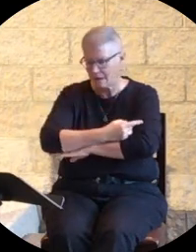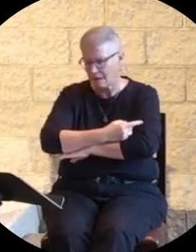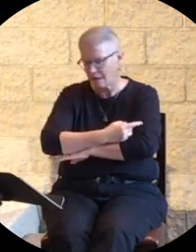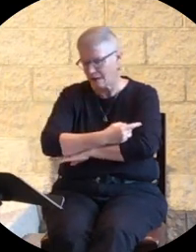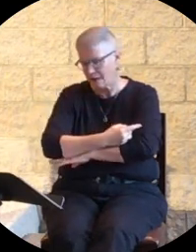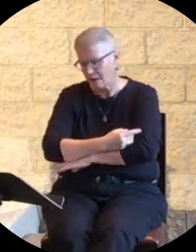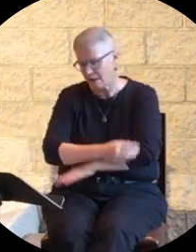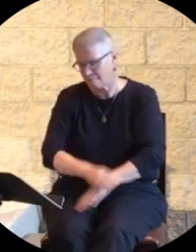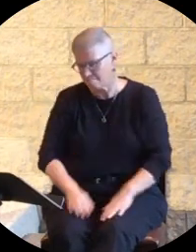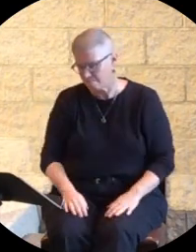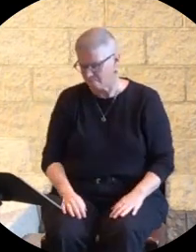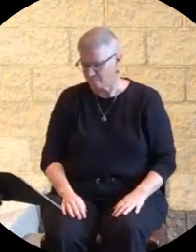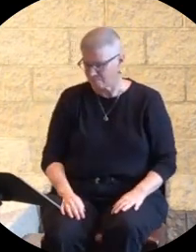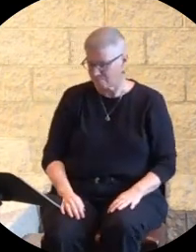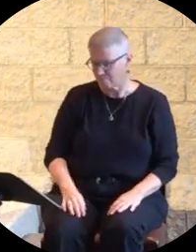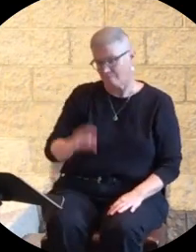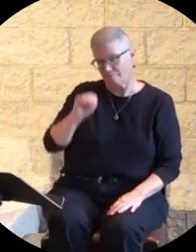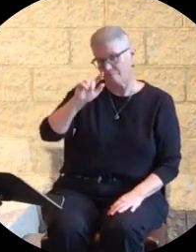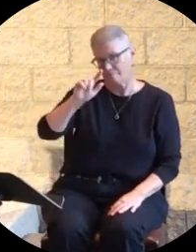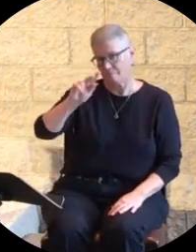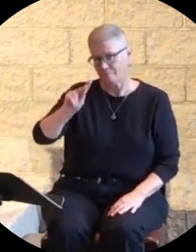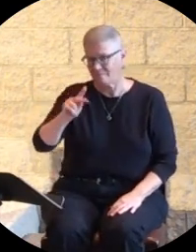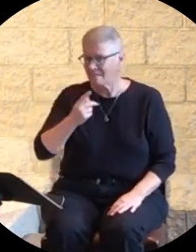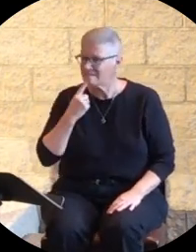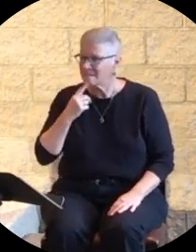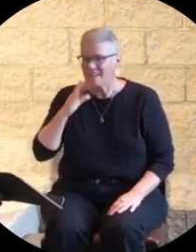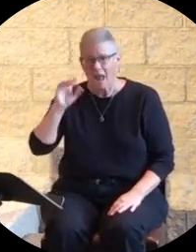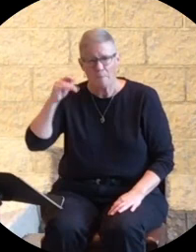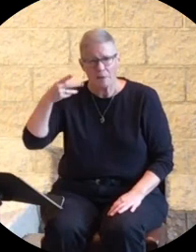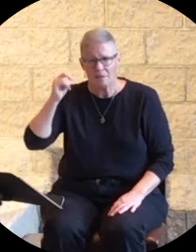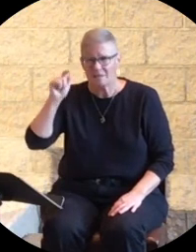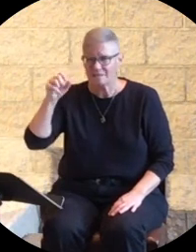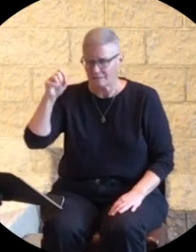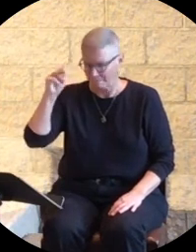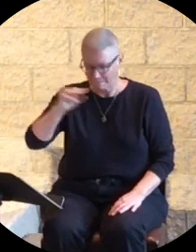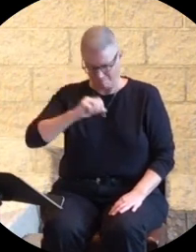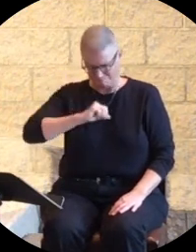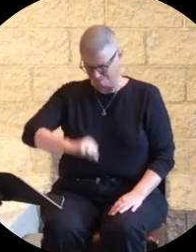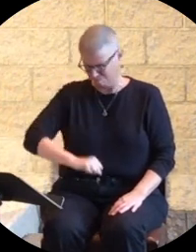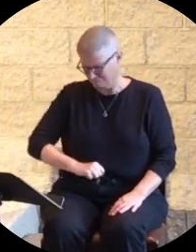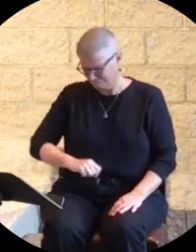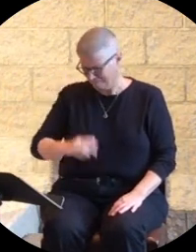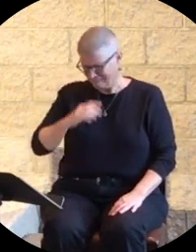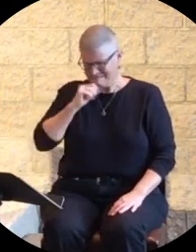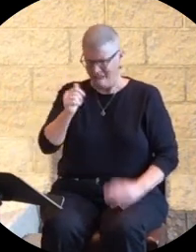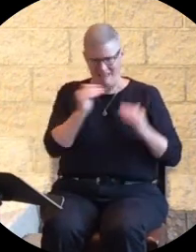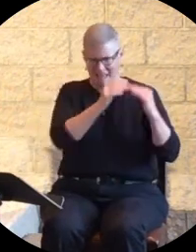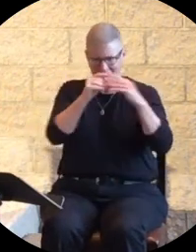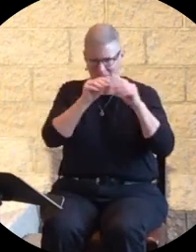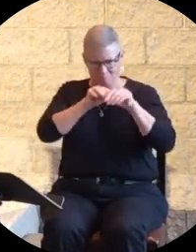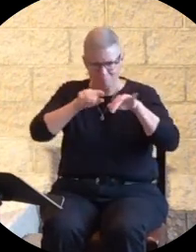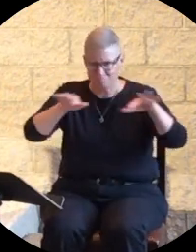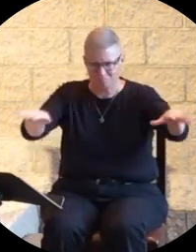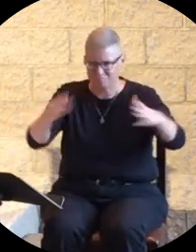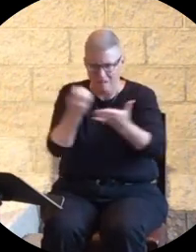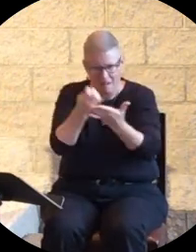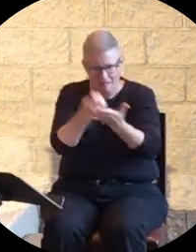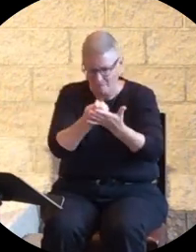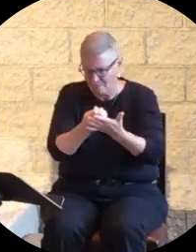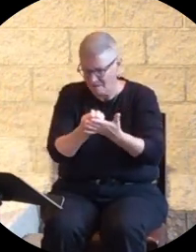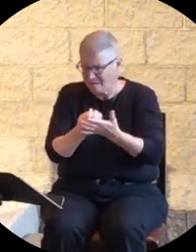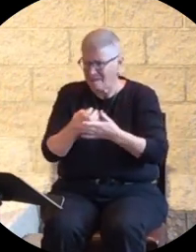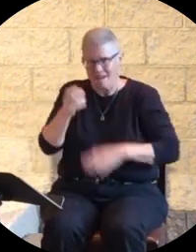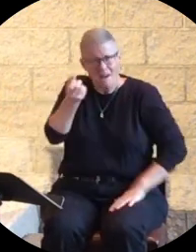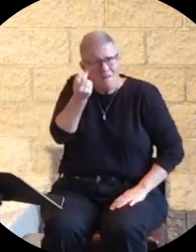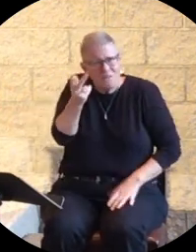someday. Capitalism does not permit an even flow of economic resources. With this system, a small, privileged few are